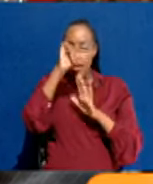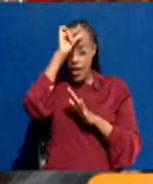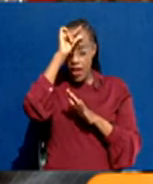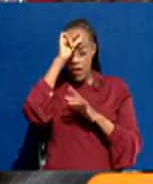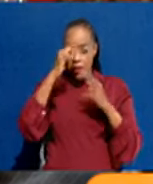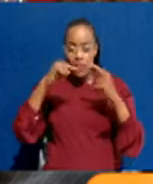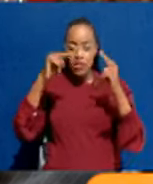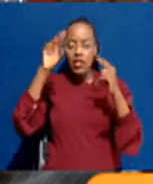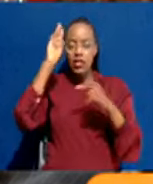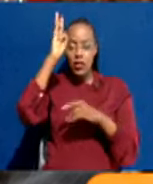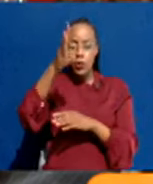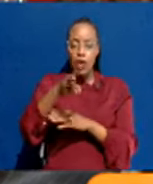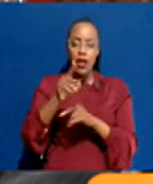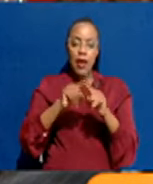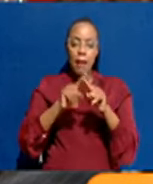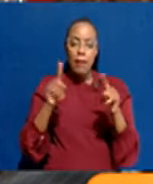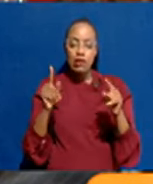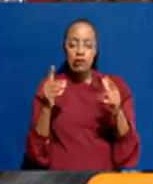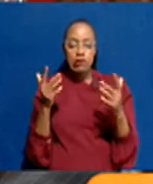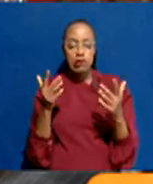succeed. But